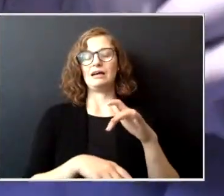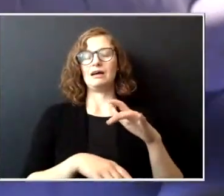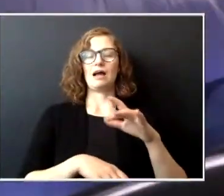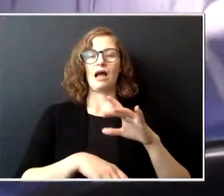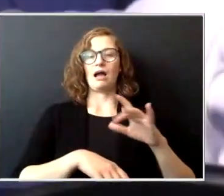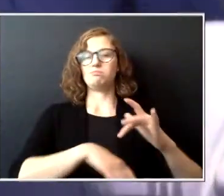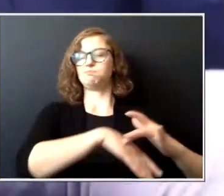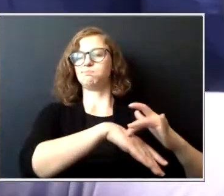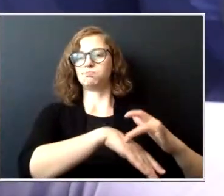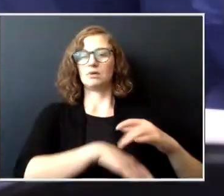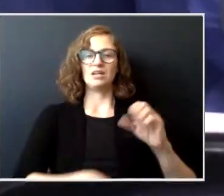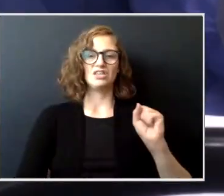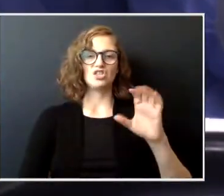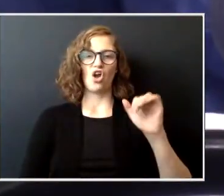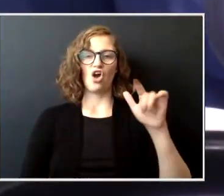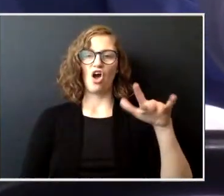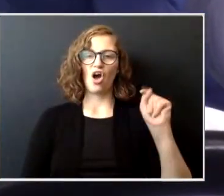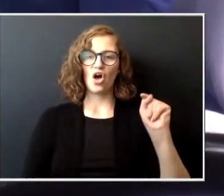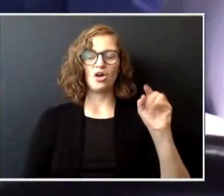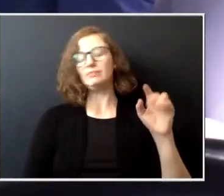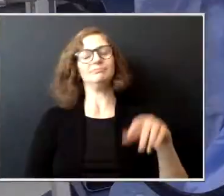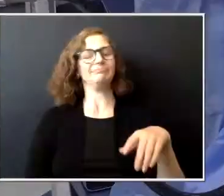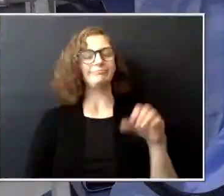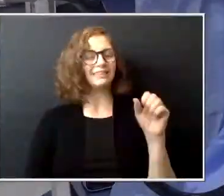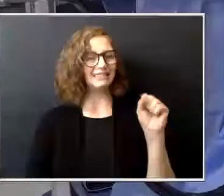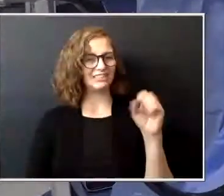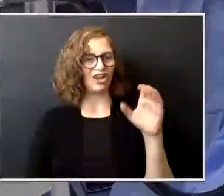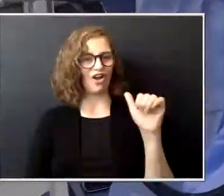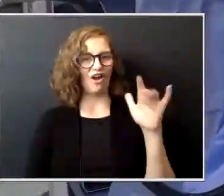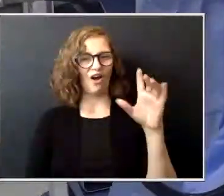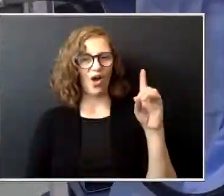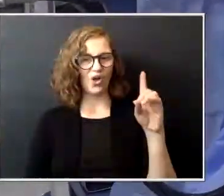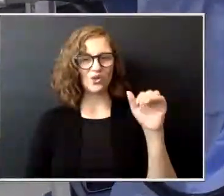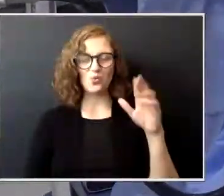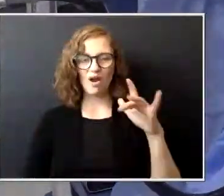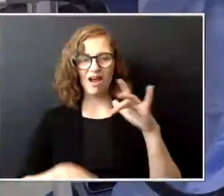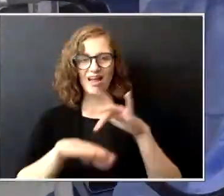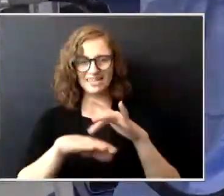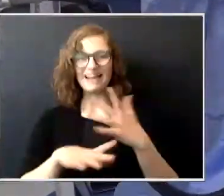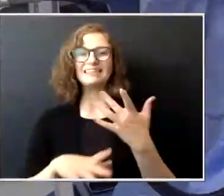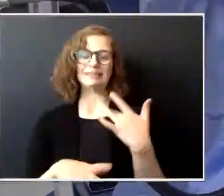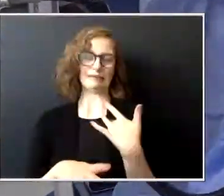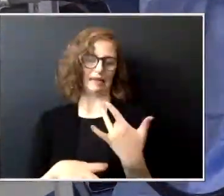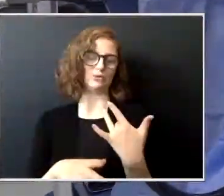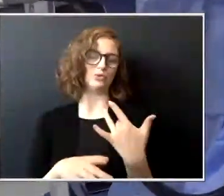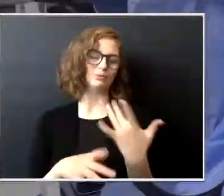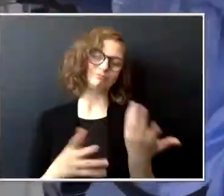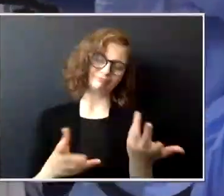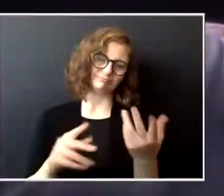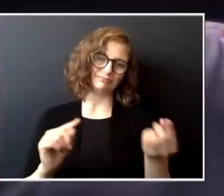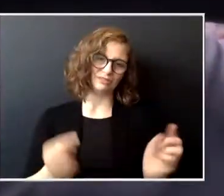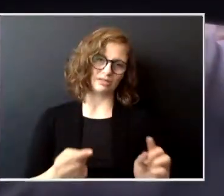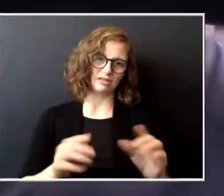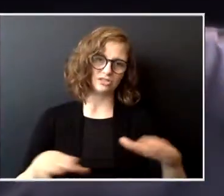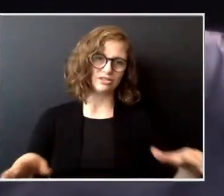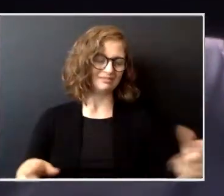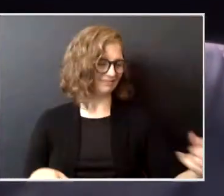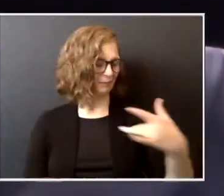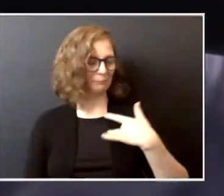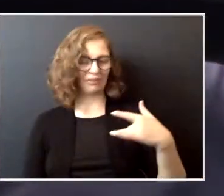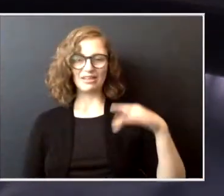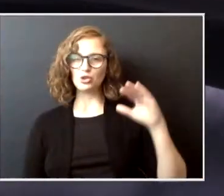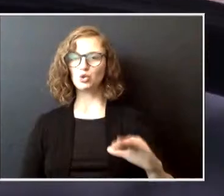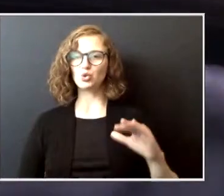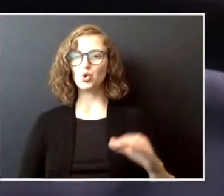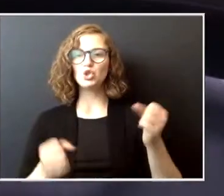children because they're curious and they tend to be short. So they're reaching for things, they're pulling them down. And I don't know if it's just a matter of, oh,